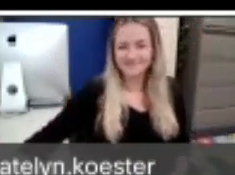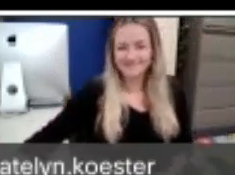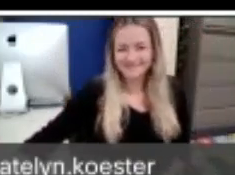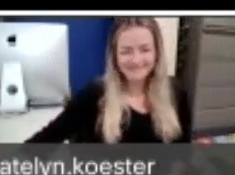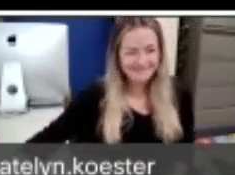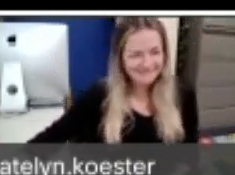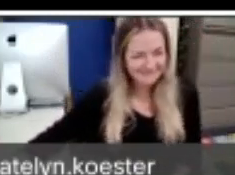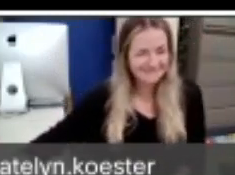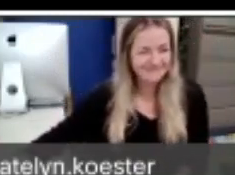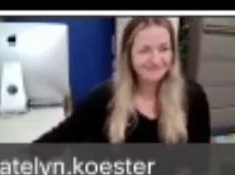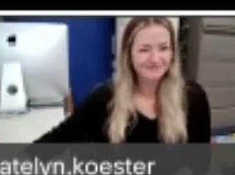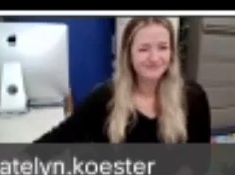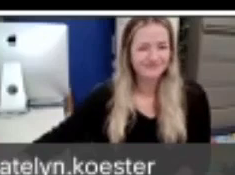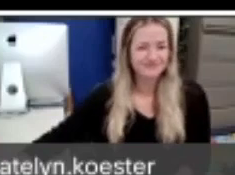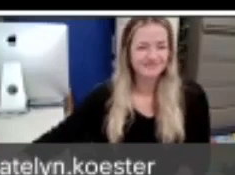floats.